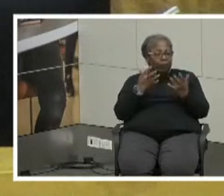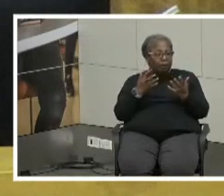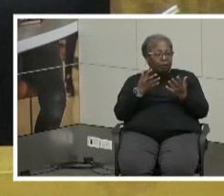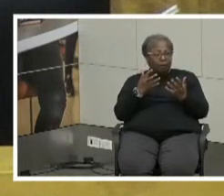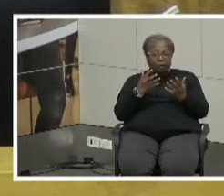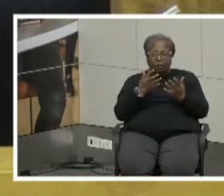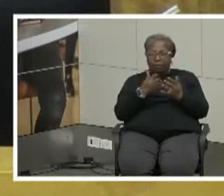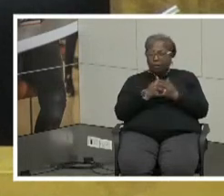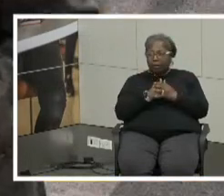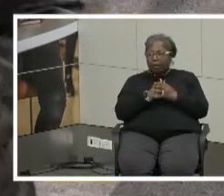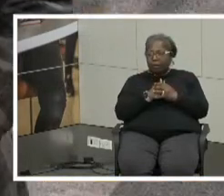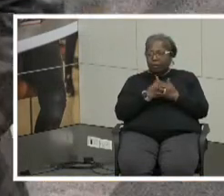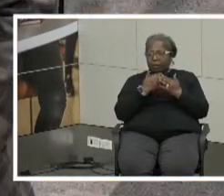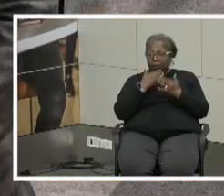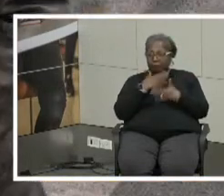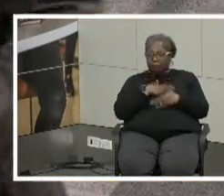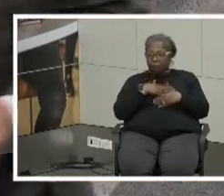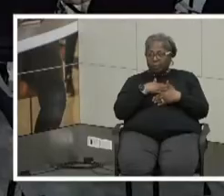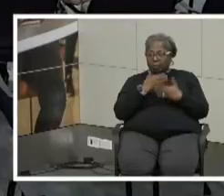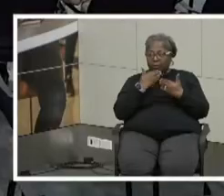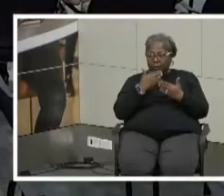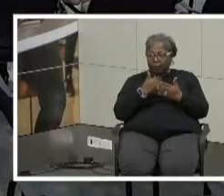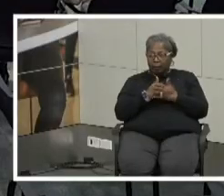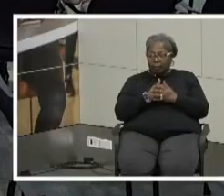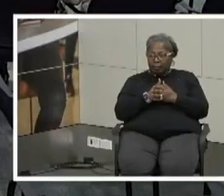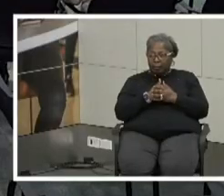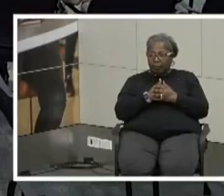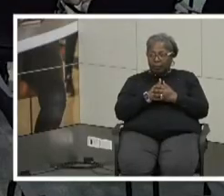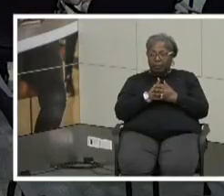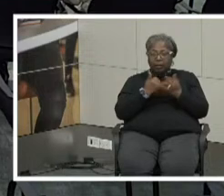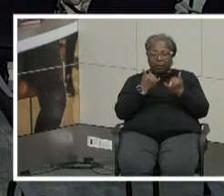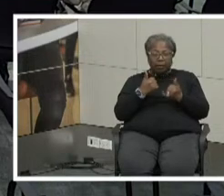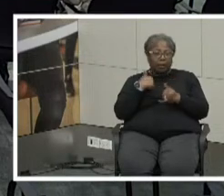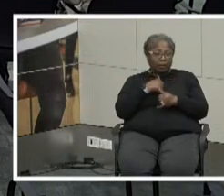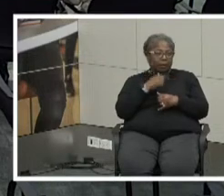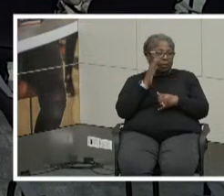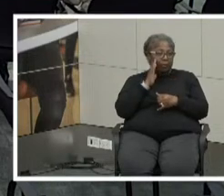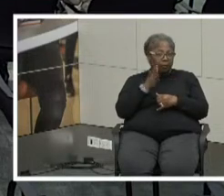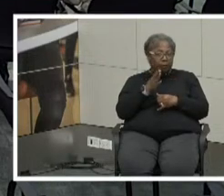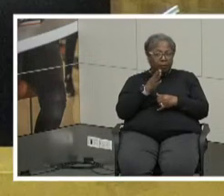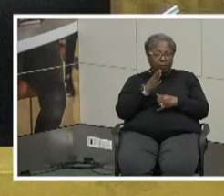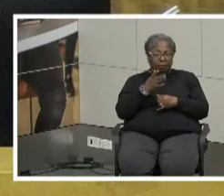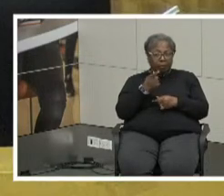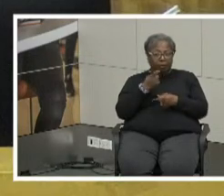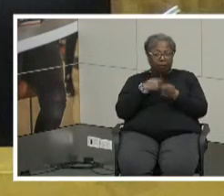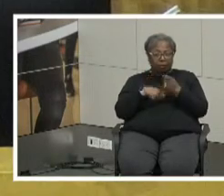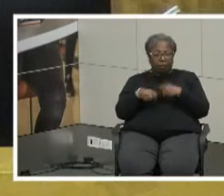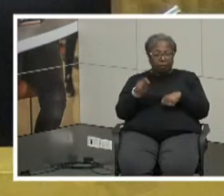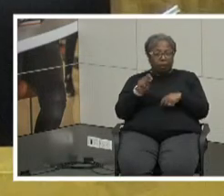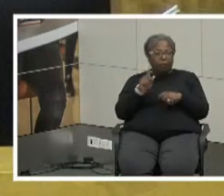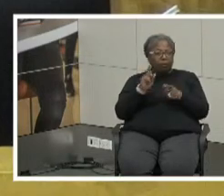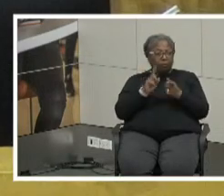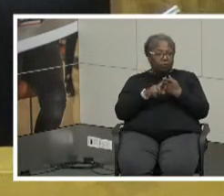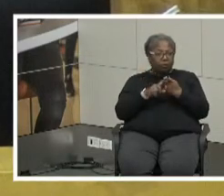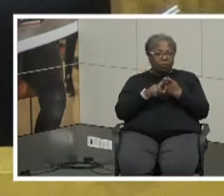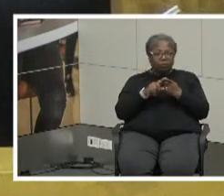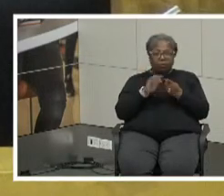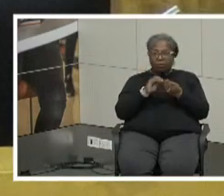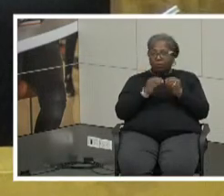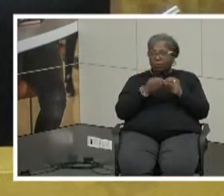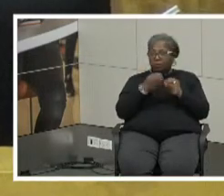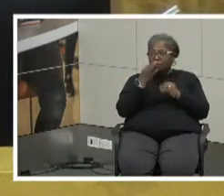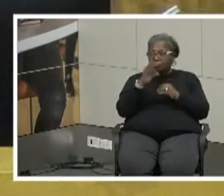Mr Terry appreciate time thank you um okay we are going to switch over to um item